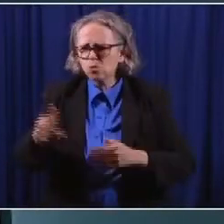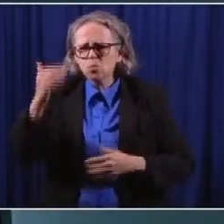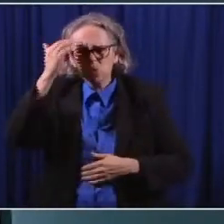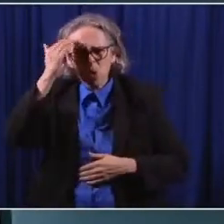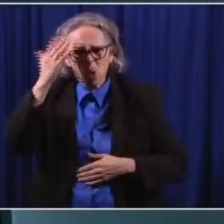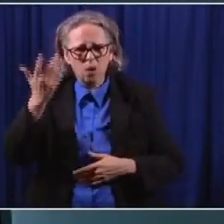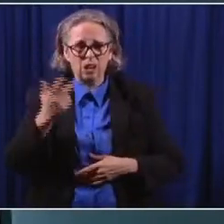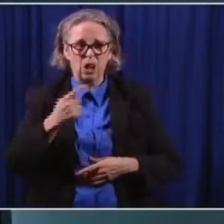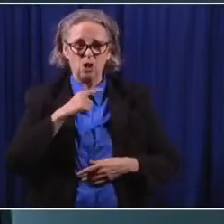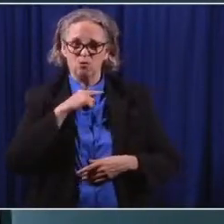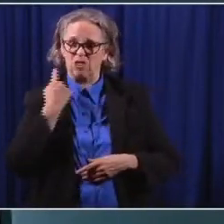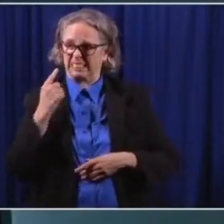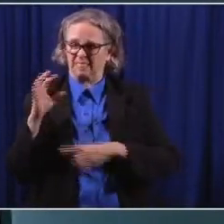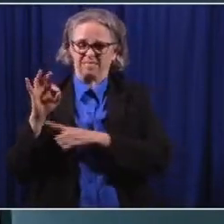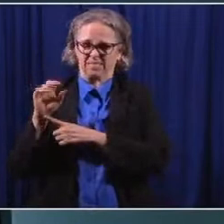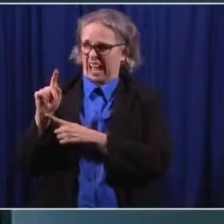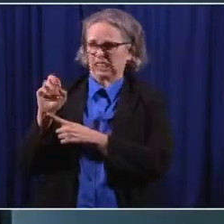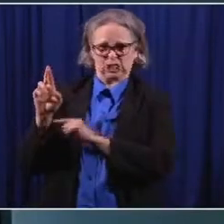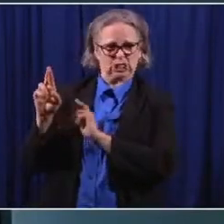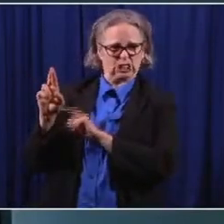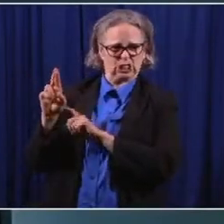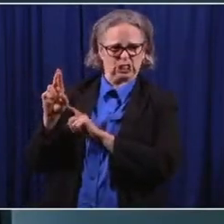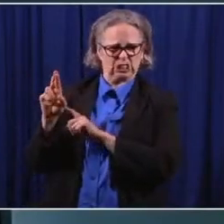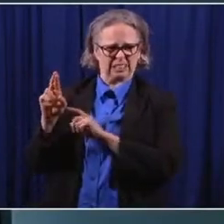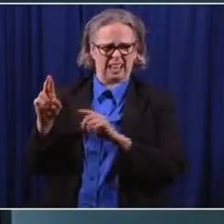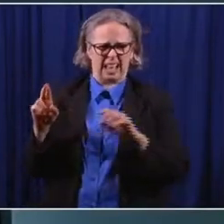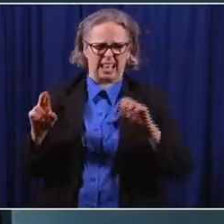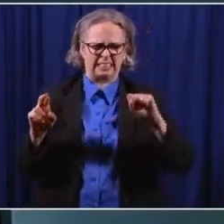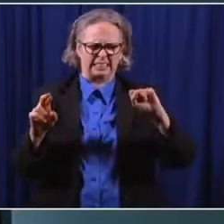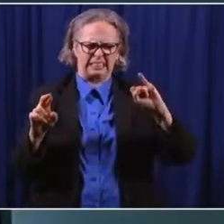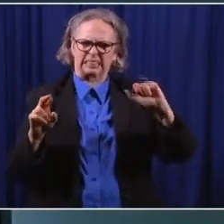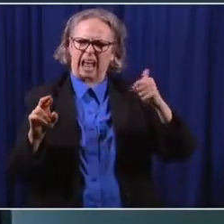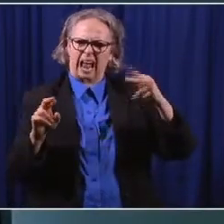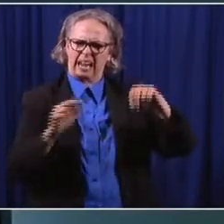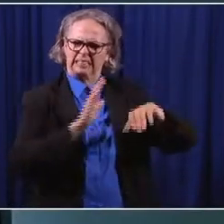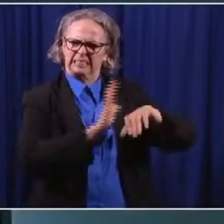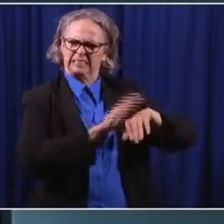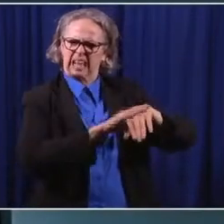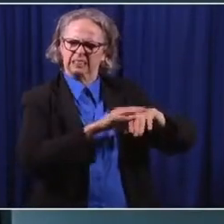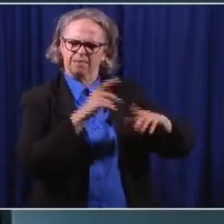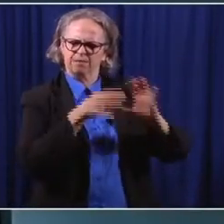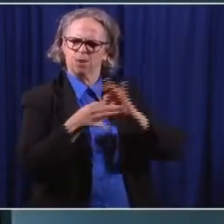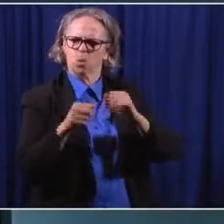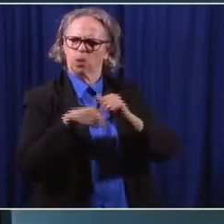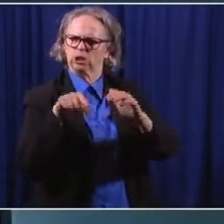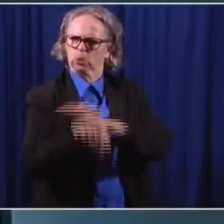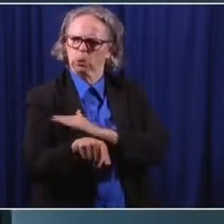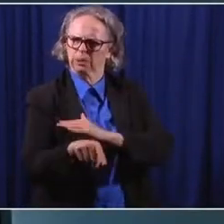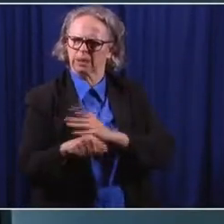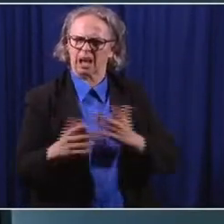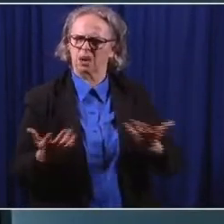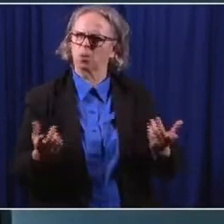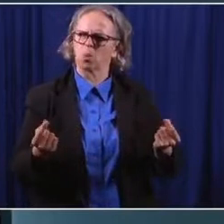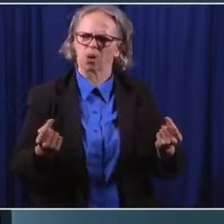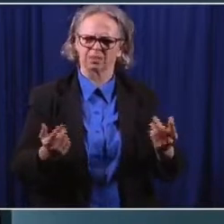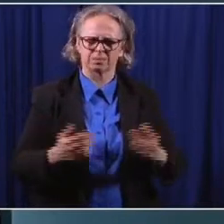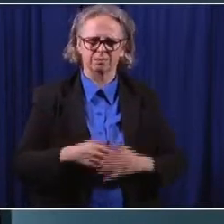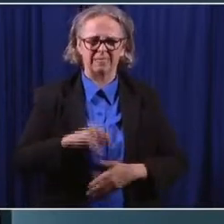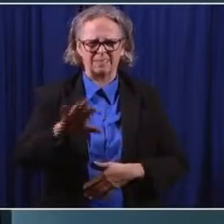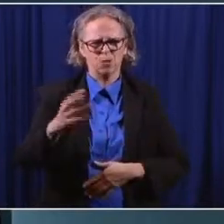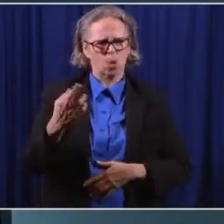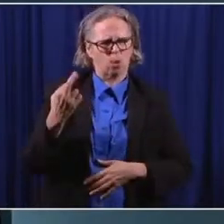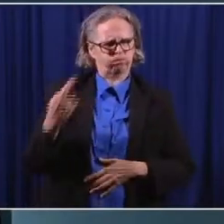So on this World Suicide Prevention Day, really want to highlight that. If you have a loved one, a friend who